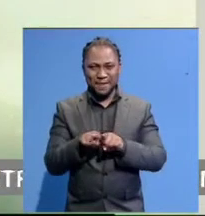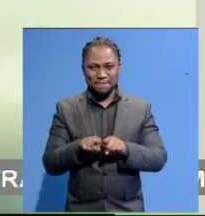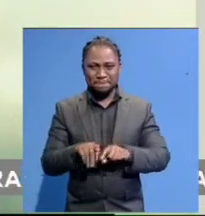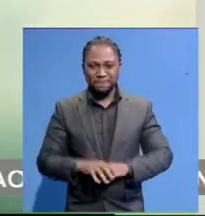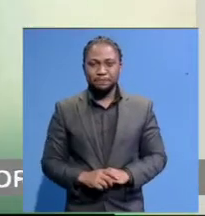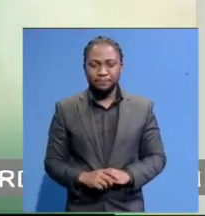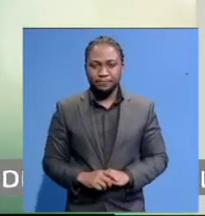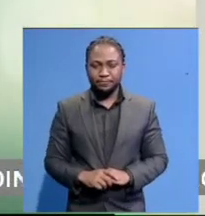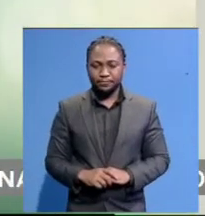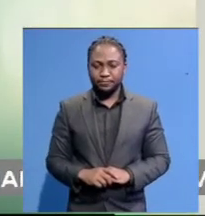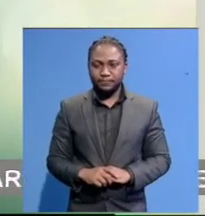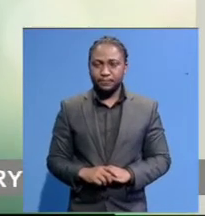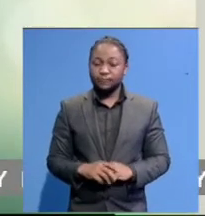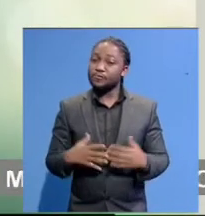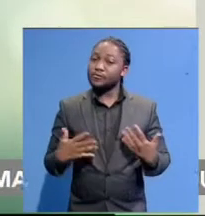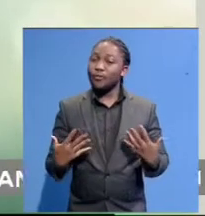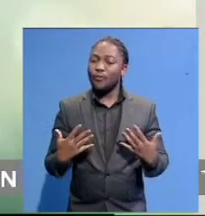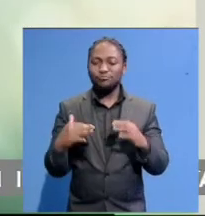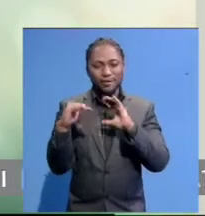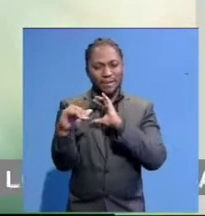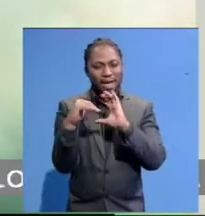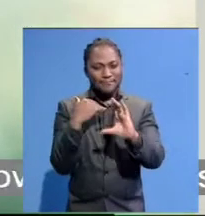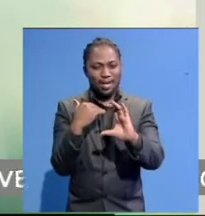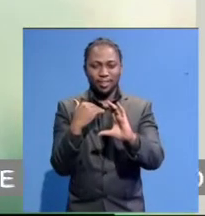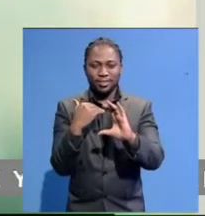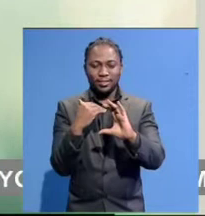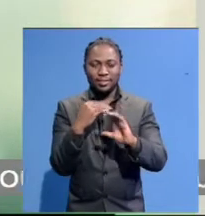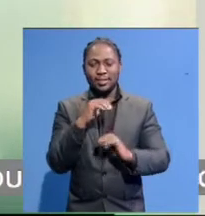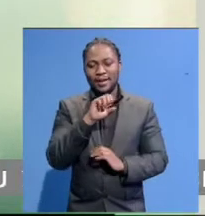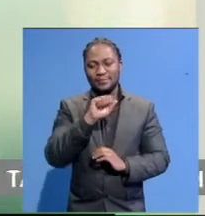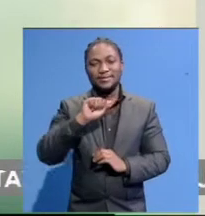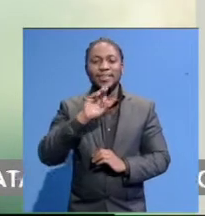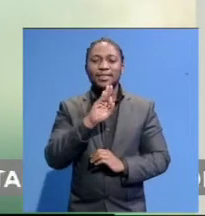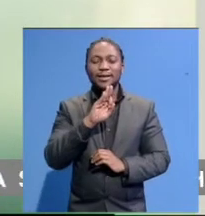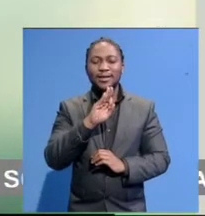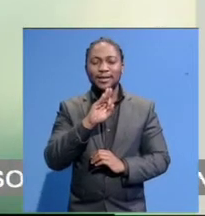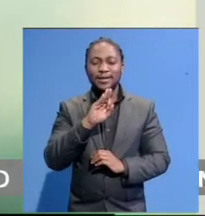facebook.com/SABC3 Media. And you can also email us, SABC3 Madiba